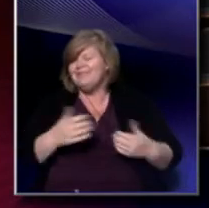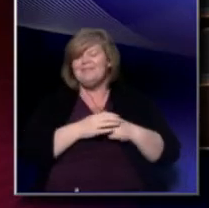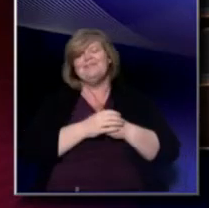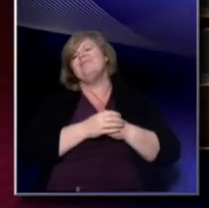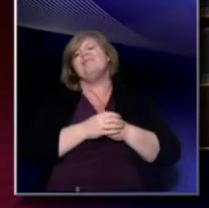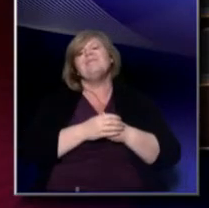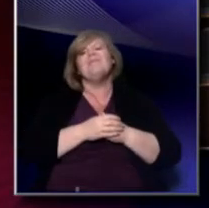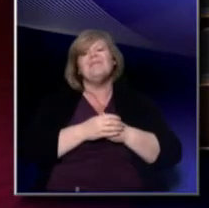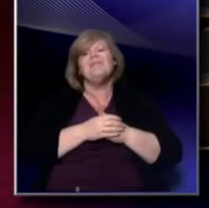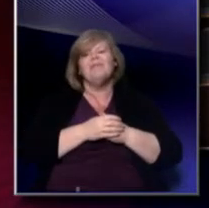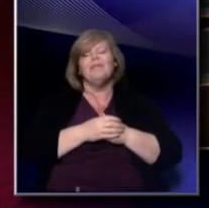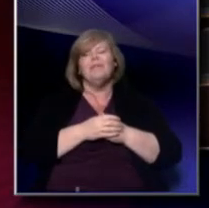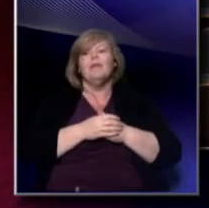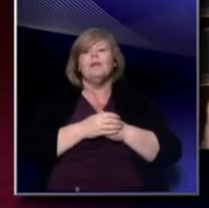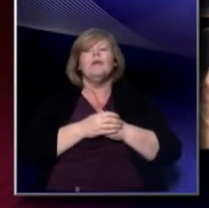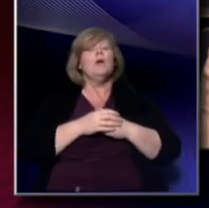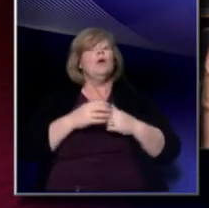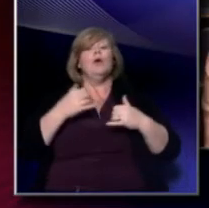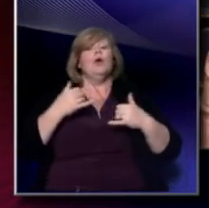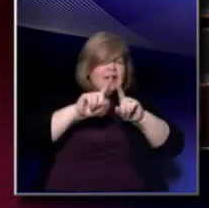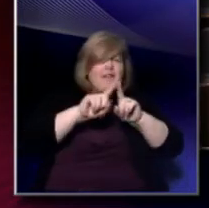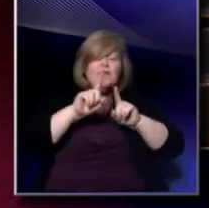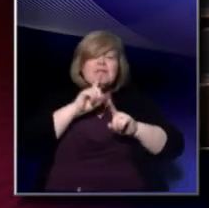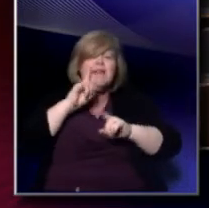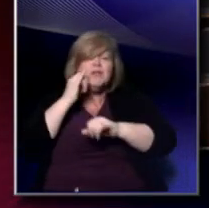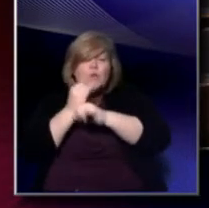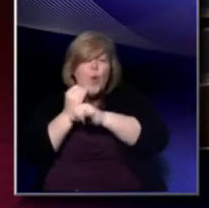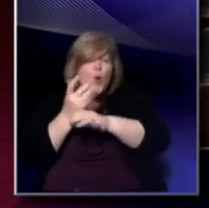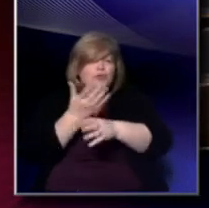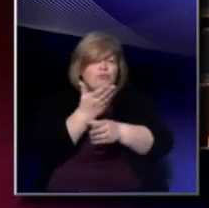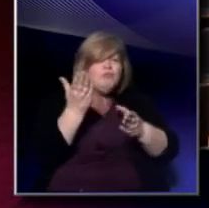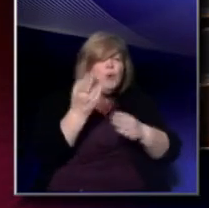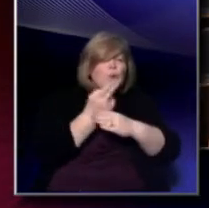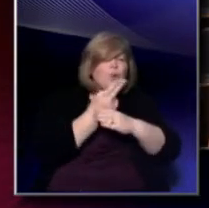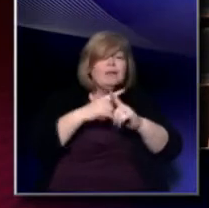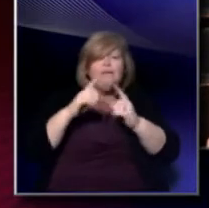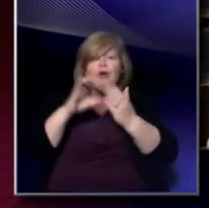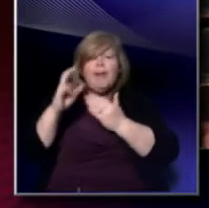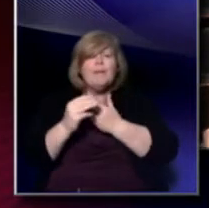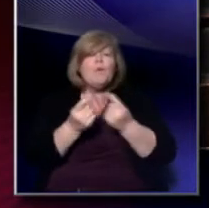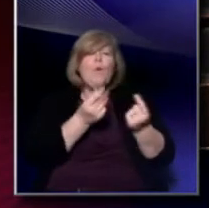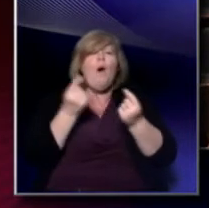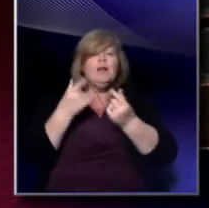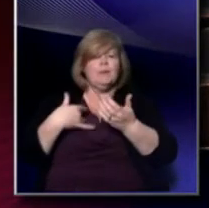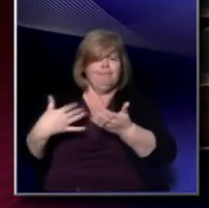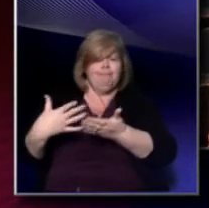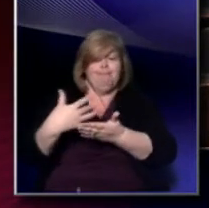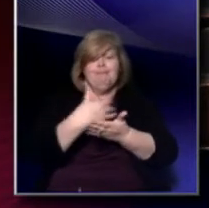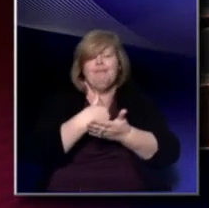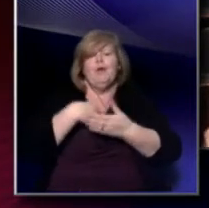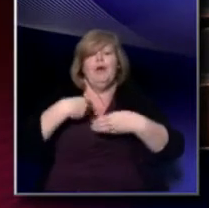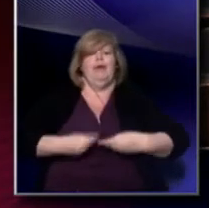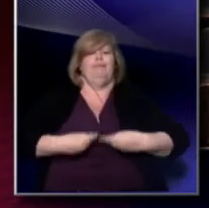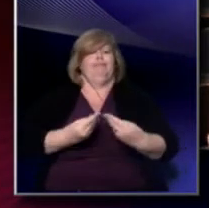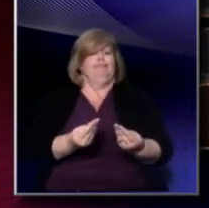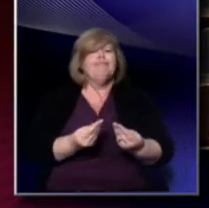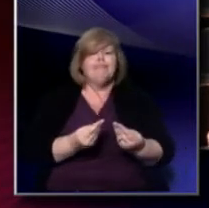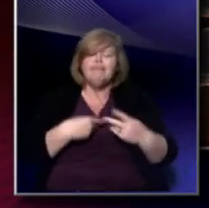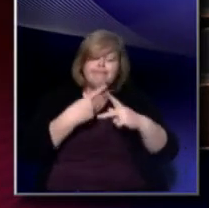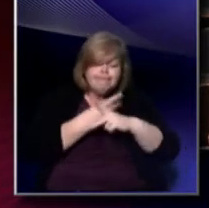forward. What we're currently doing, and I'll give a shout out, they currently use, so that those are items that we'll be bringing to the table to start to sort